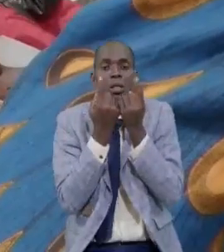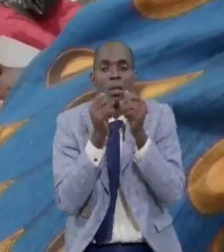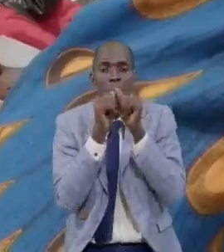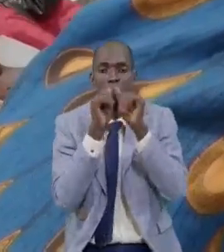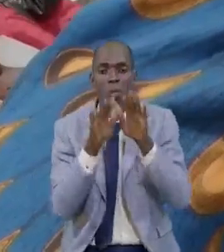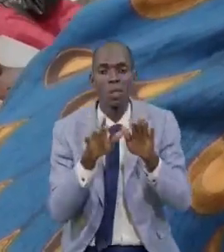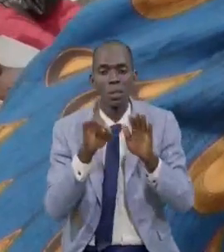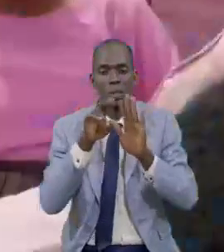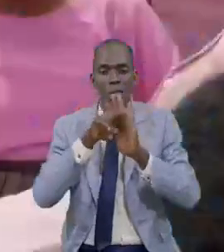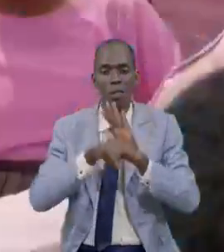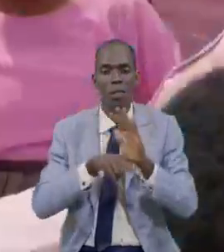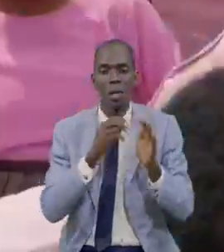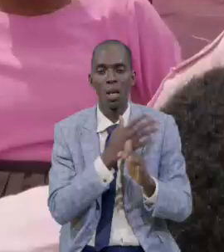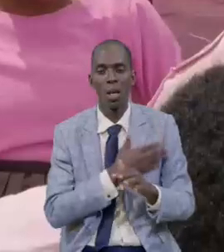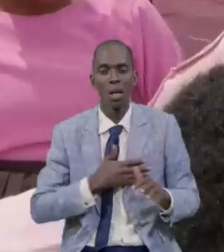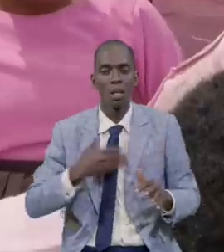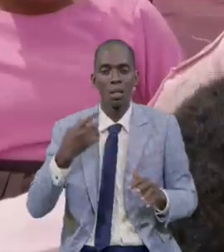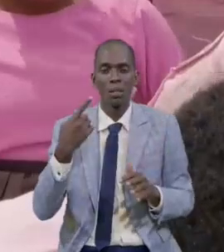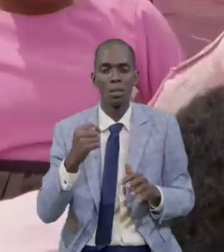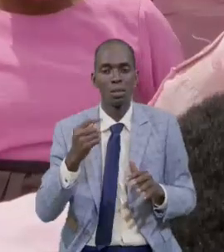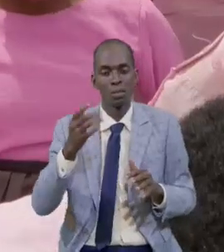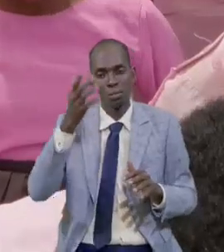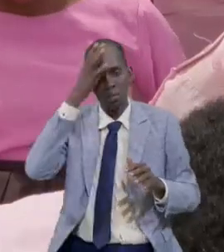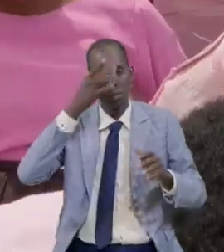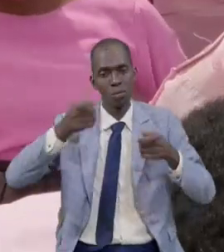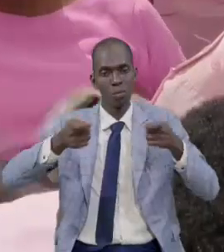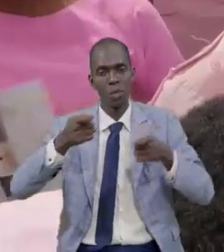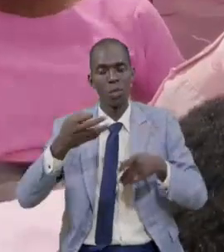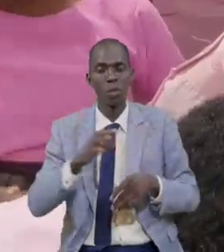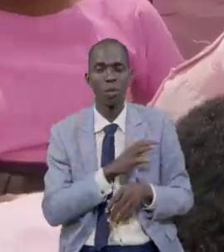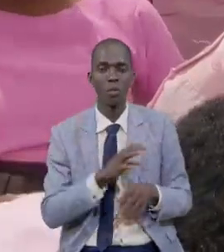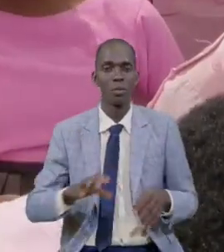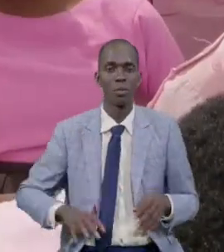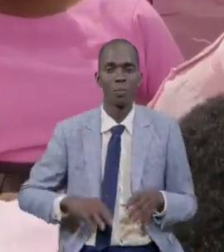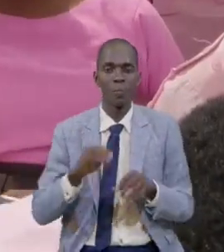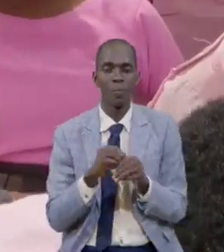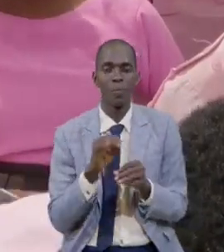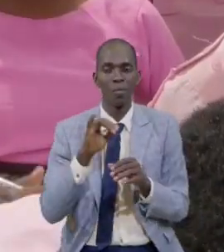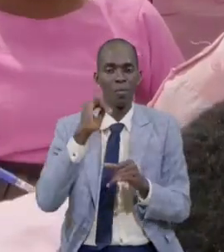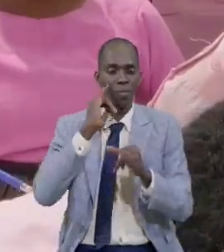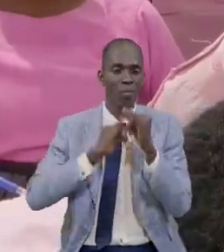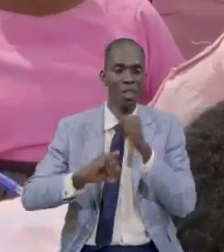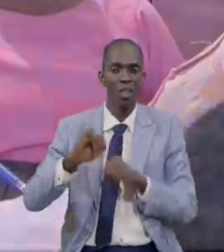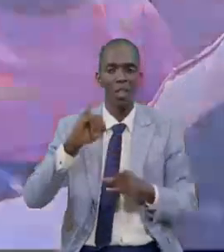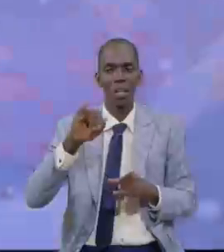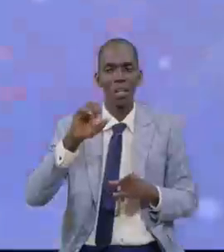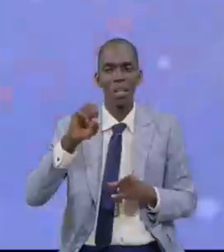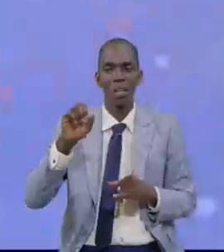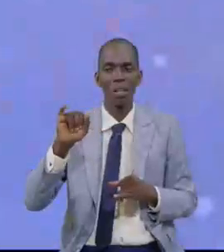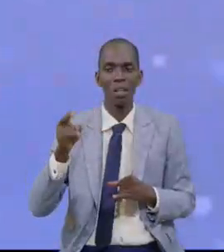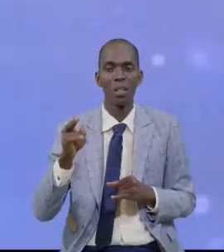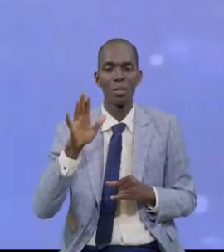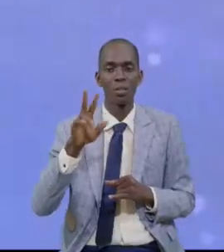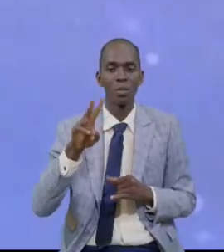of the supremacy of Christ. Isaiah chapter 52 verse 13, behold, my